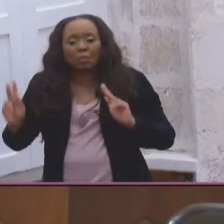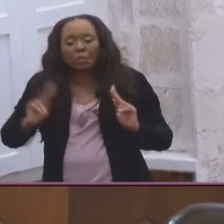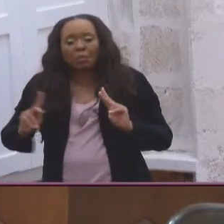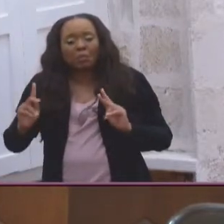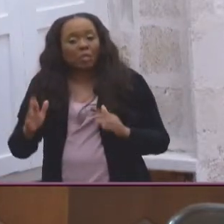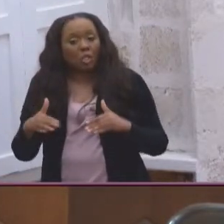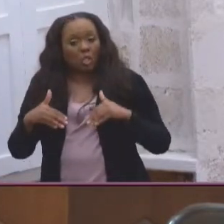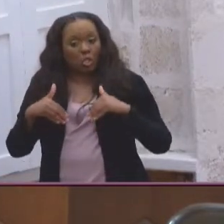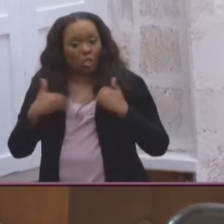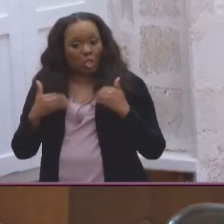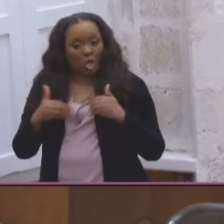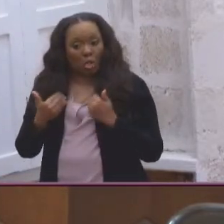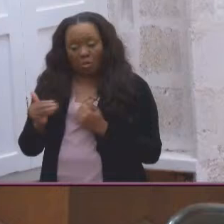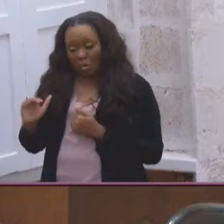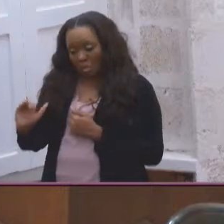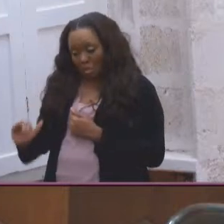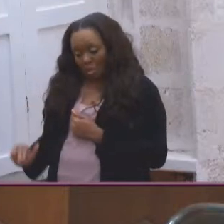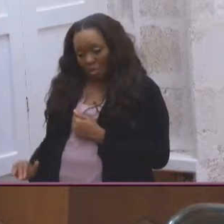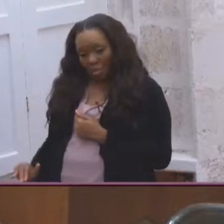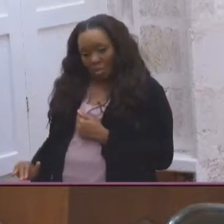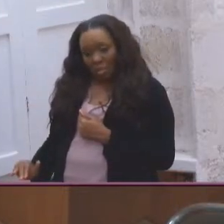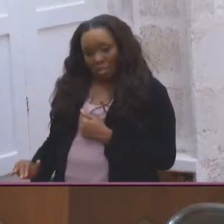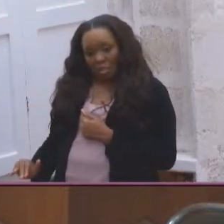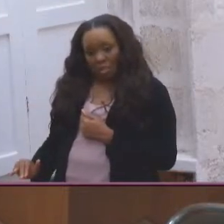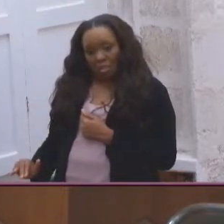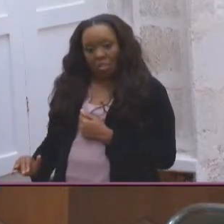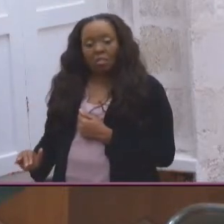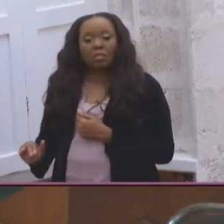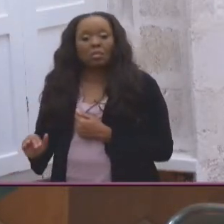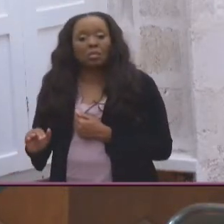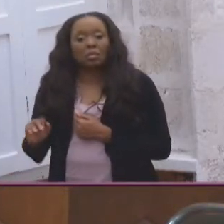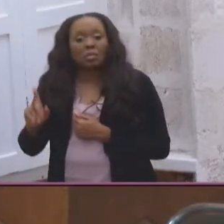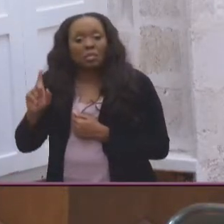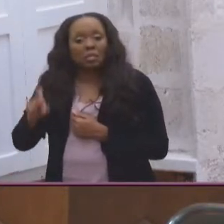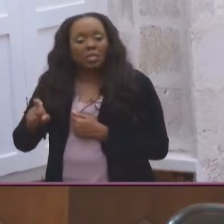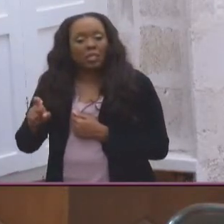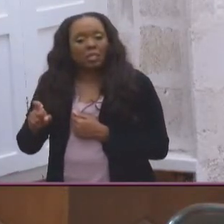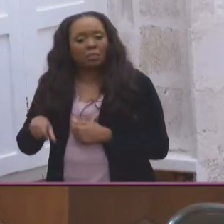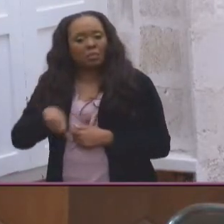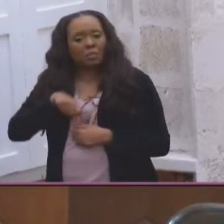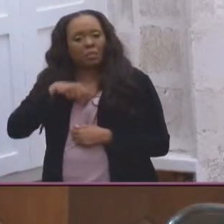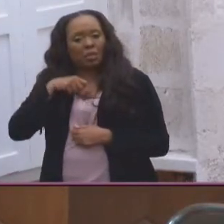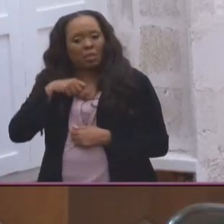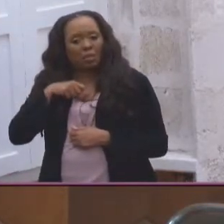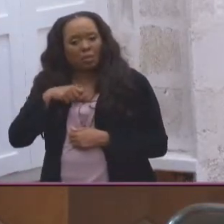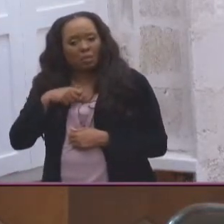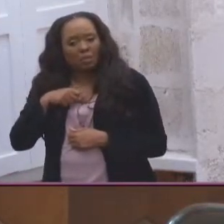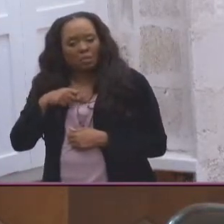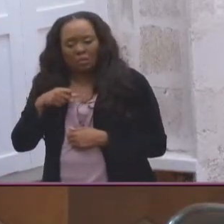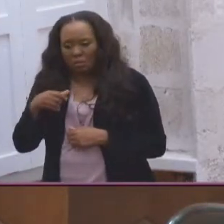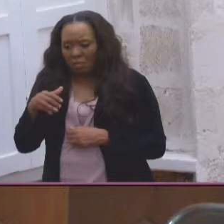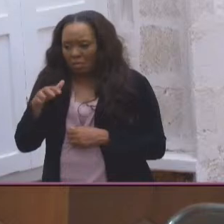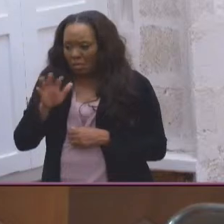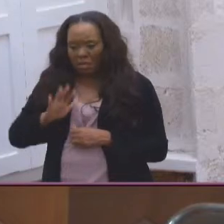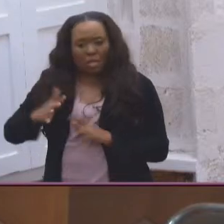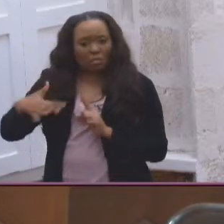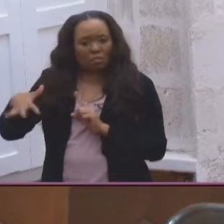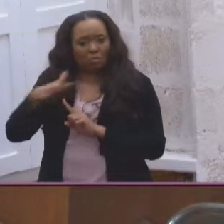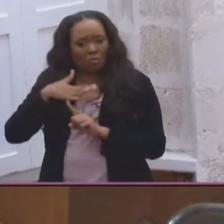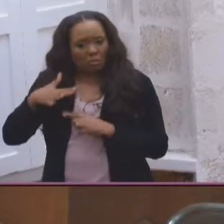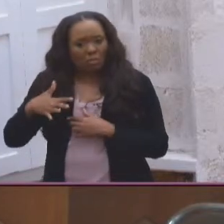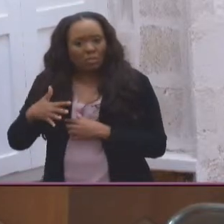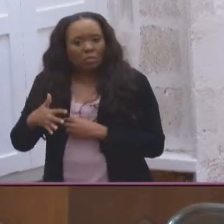development to be able to take pride in their surroundings. Our motto speaks to